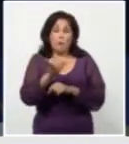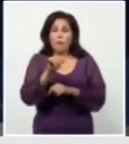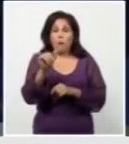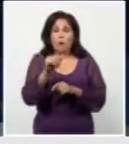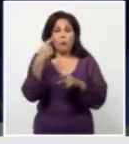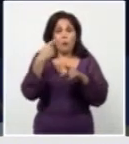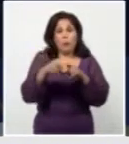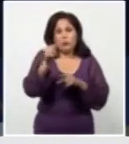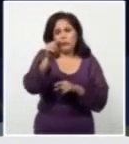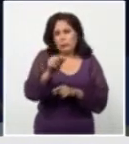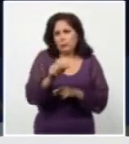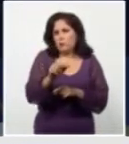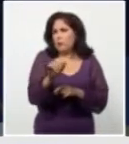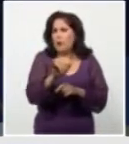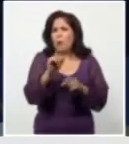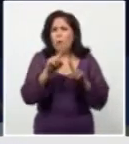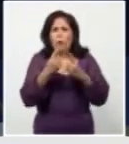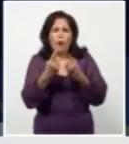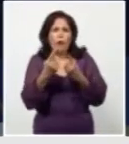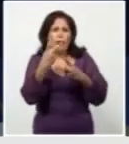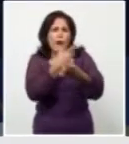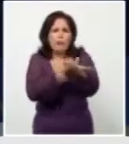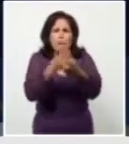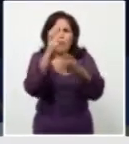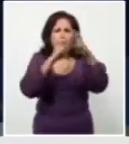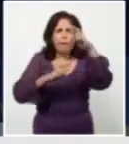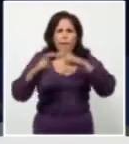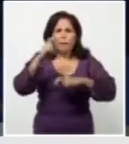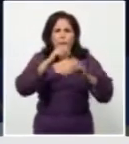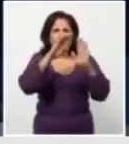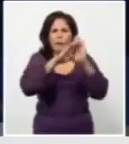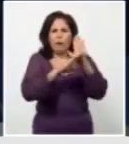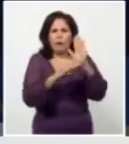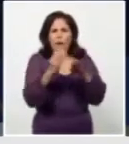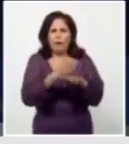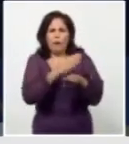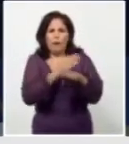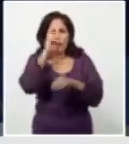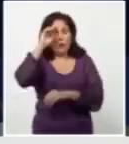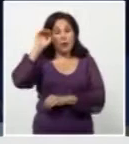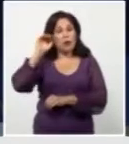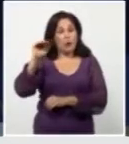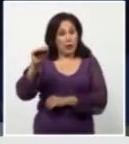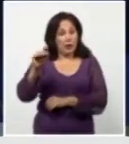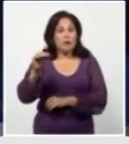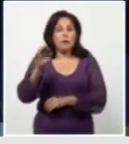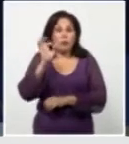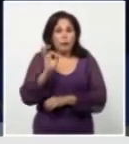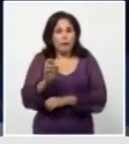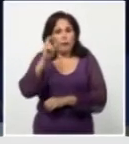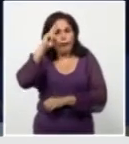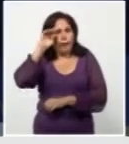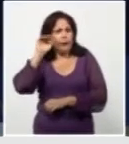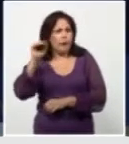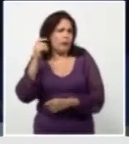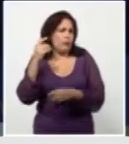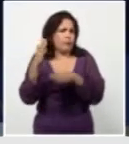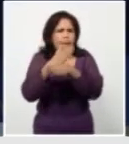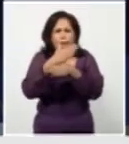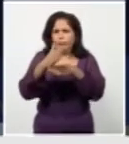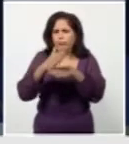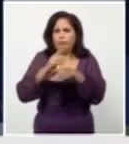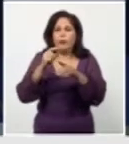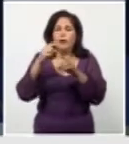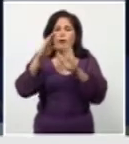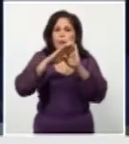the hospitalization. Todas las medidas 239 patients, that is 99.5%, have